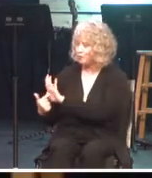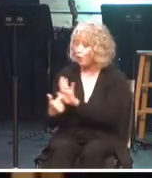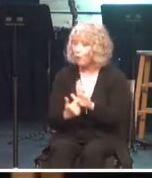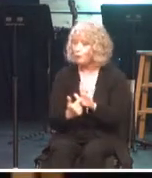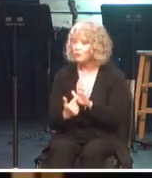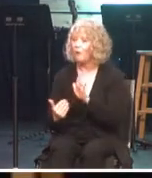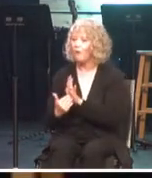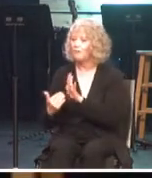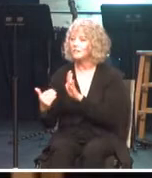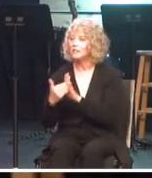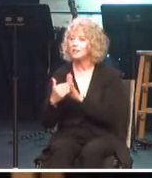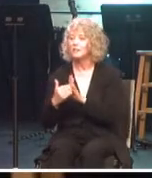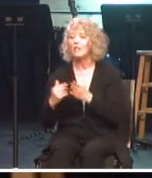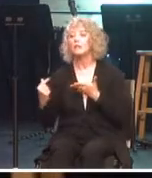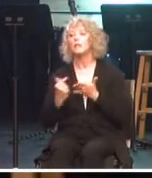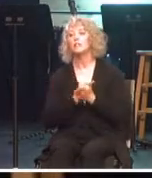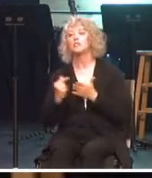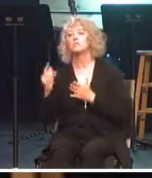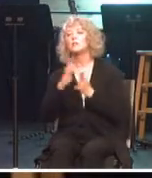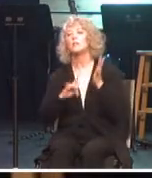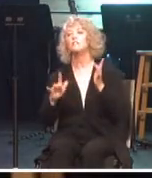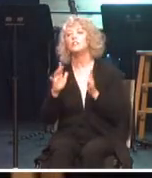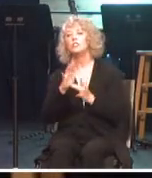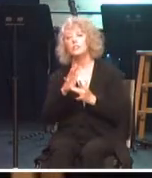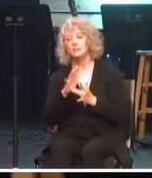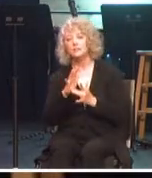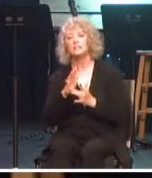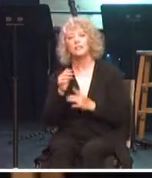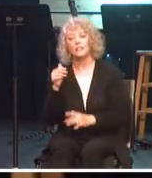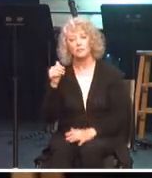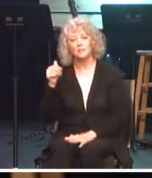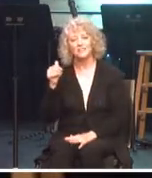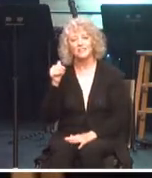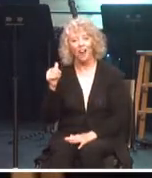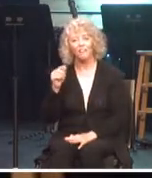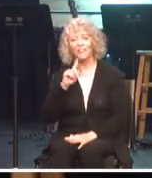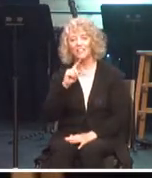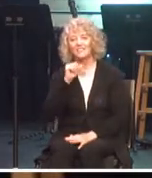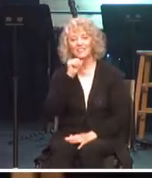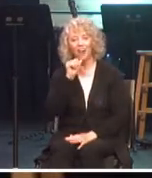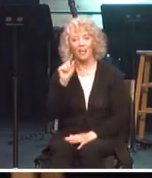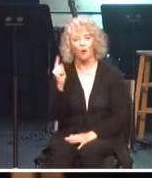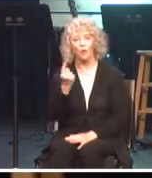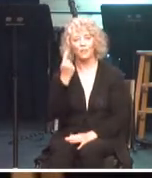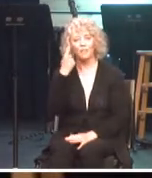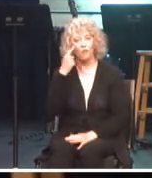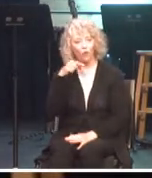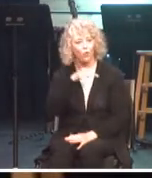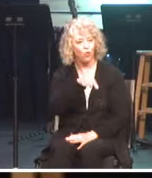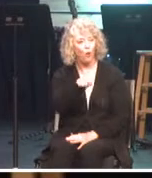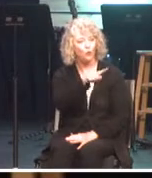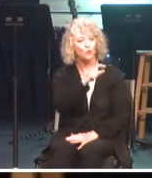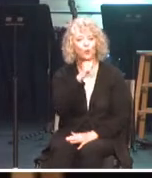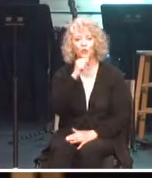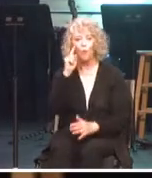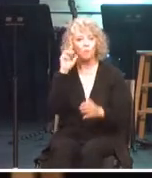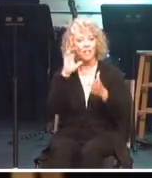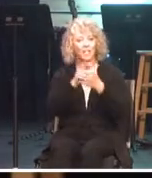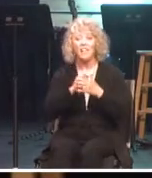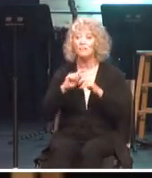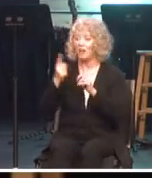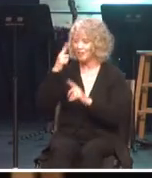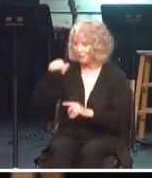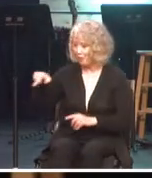Let me summarize it this way. The gospel of Jesus is not only for the unbeliever. It's for the